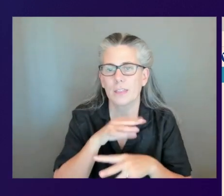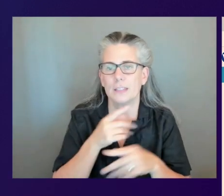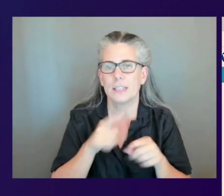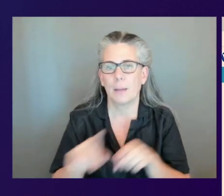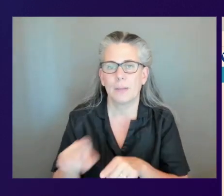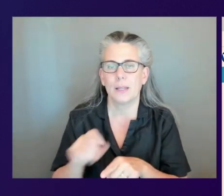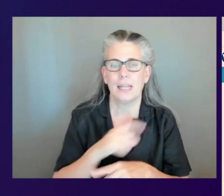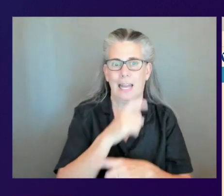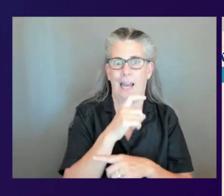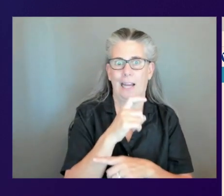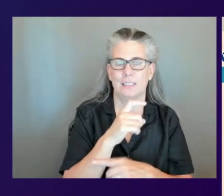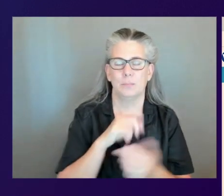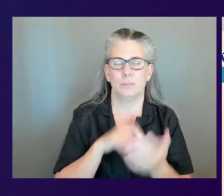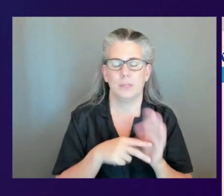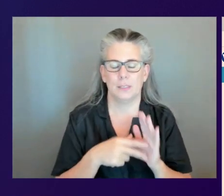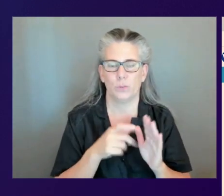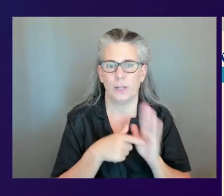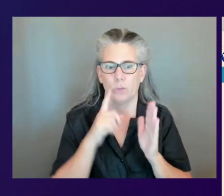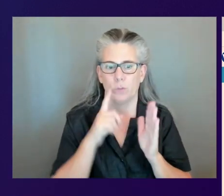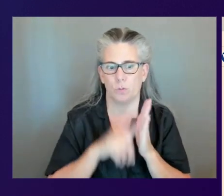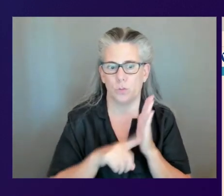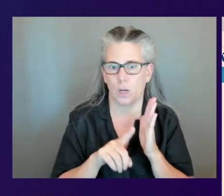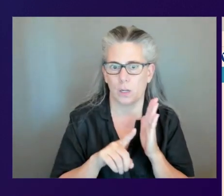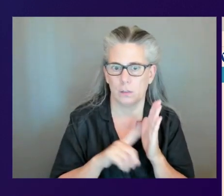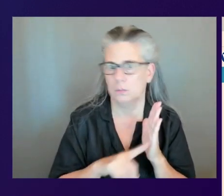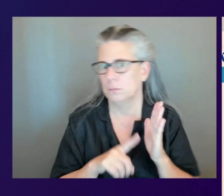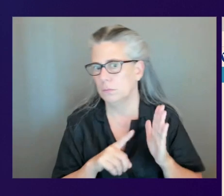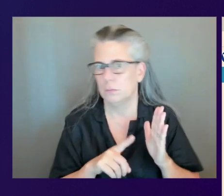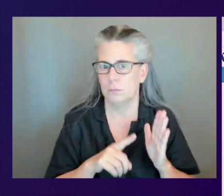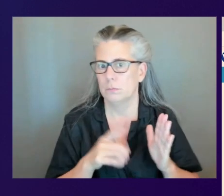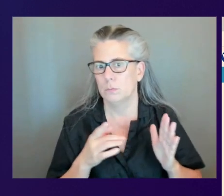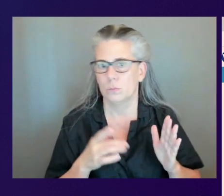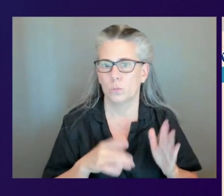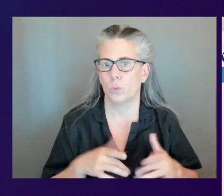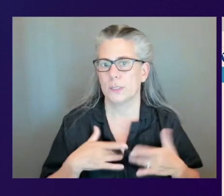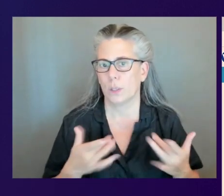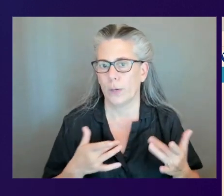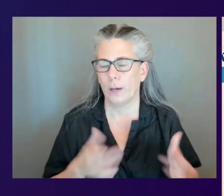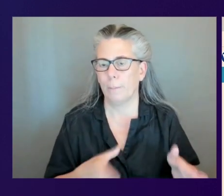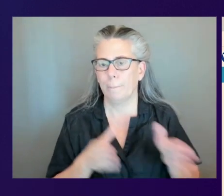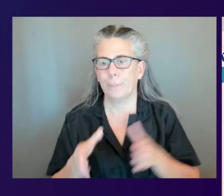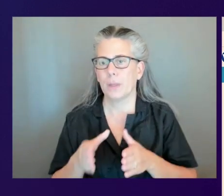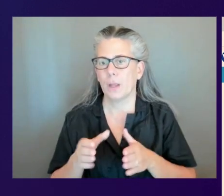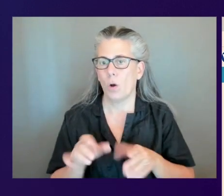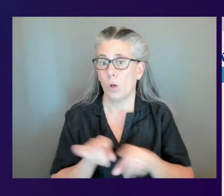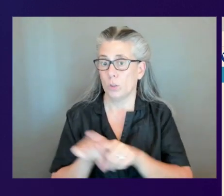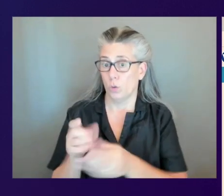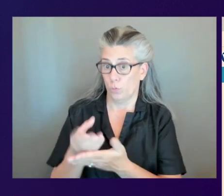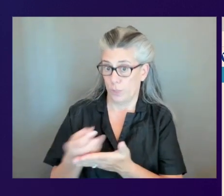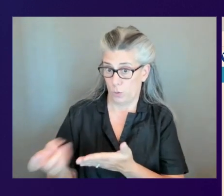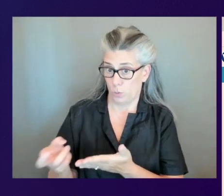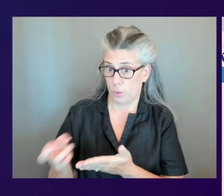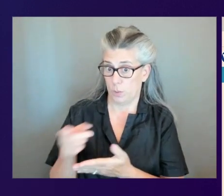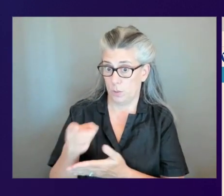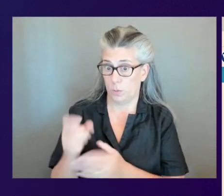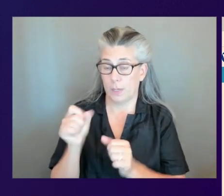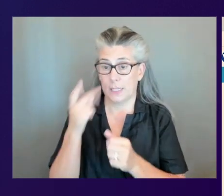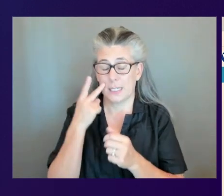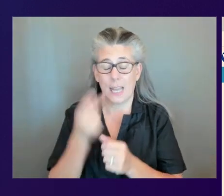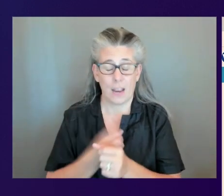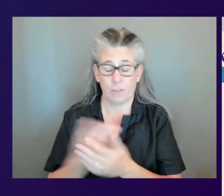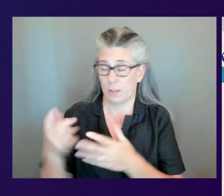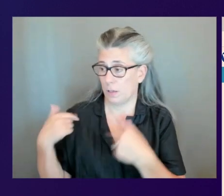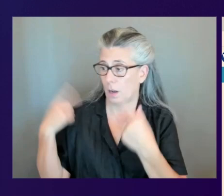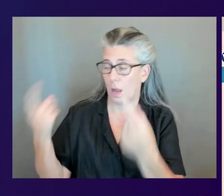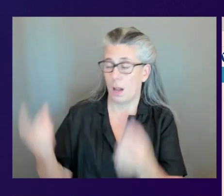got to check in on that. You can also look at these resources and see everything that's happened on them. And this is